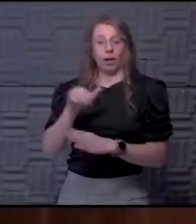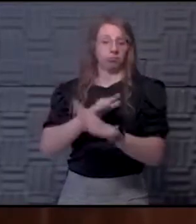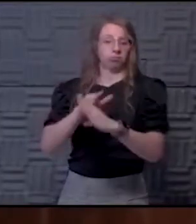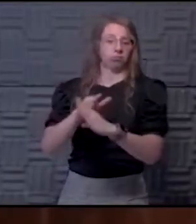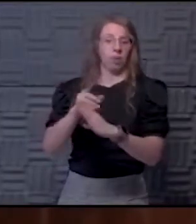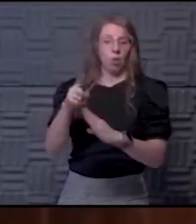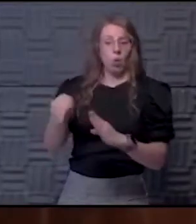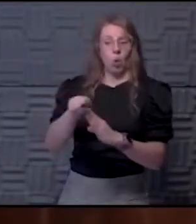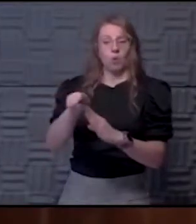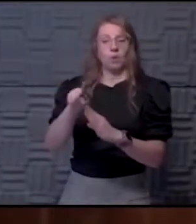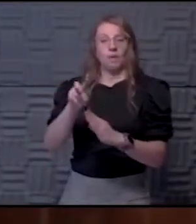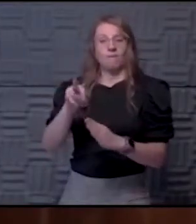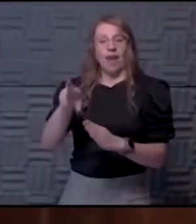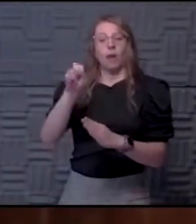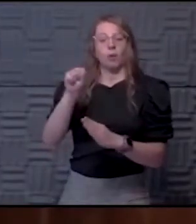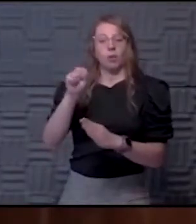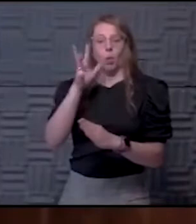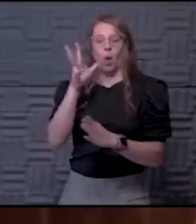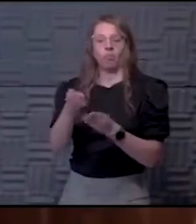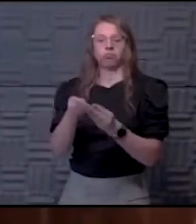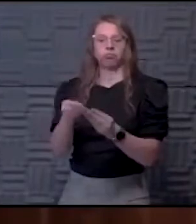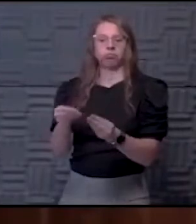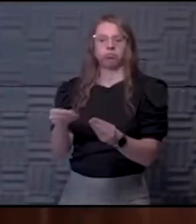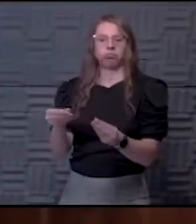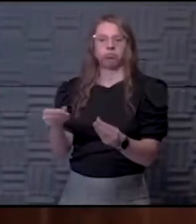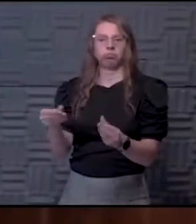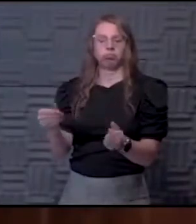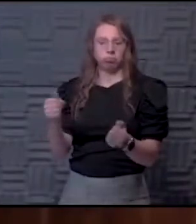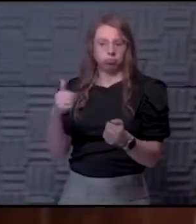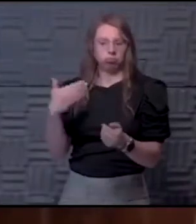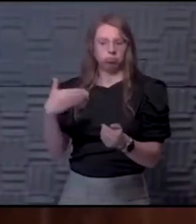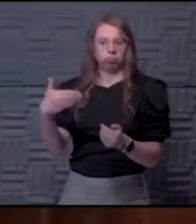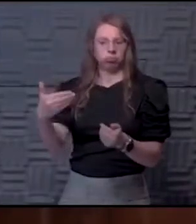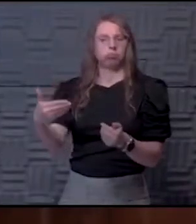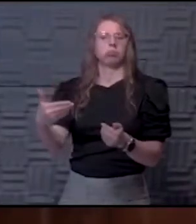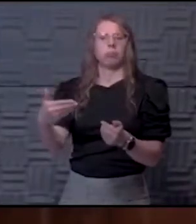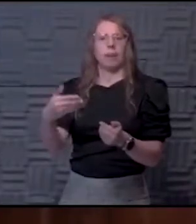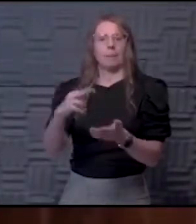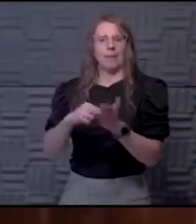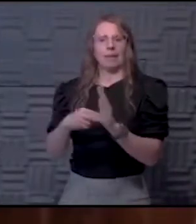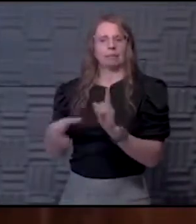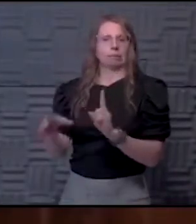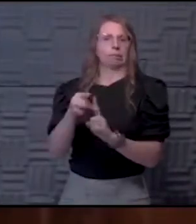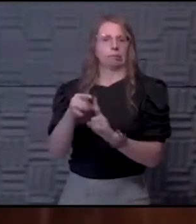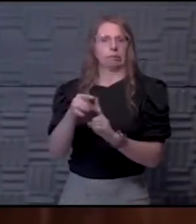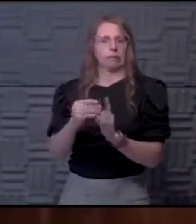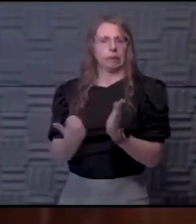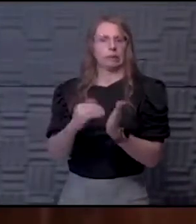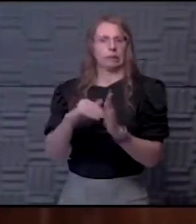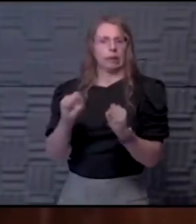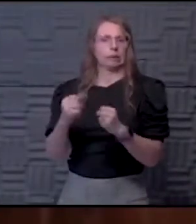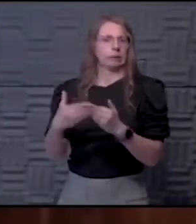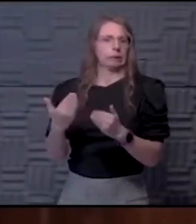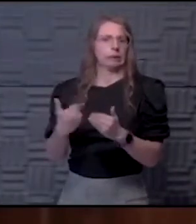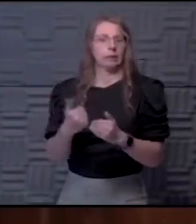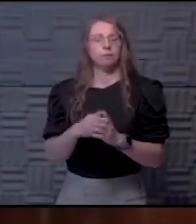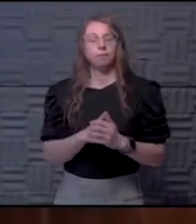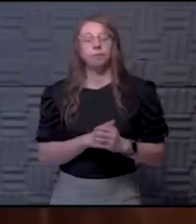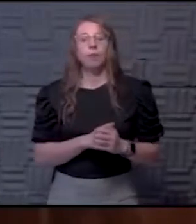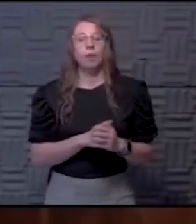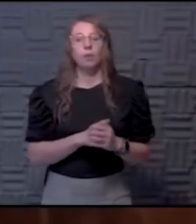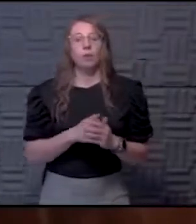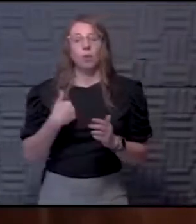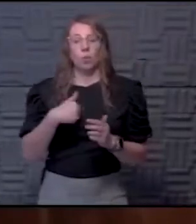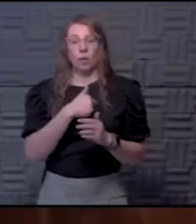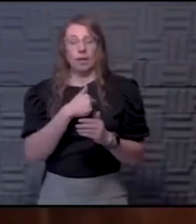viruses decreases or wanes over time, and we become resusceptible. So we're operating on the